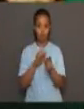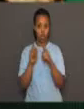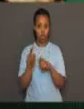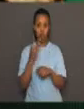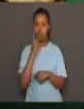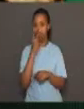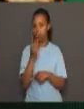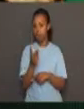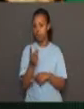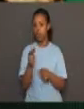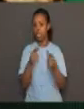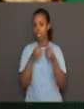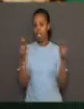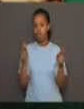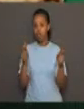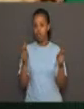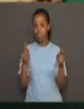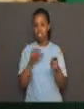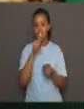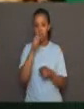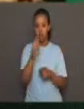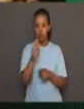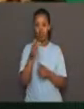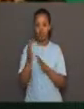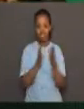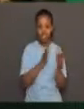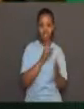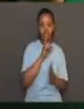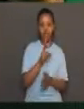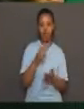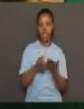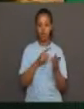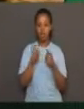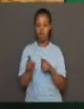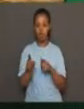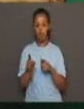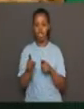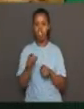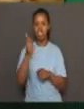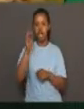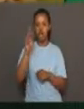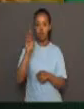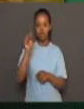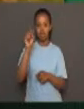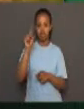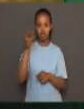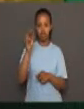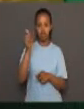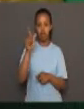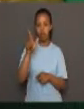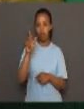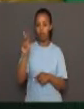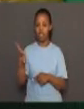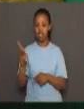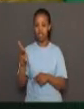clip, we see a predator positioning itself to attack the group of